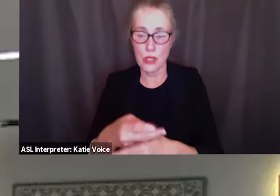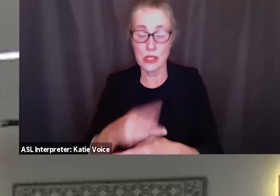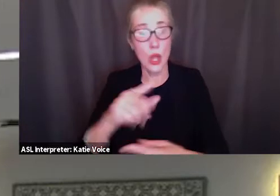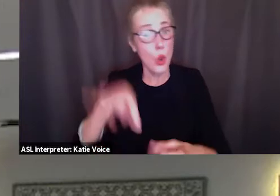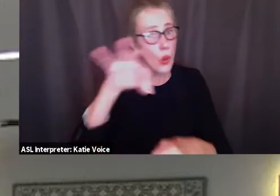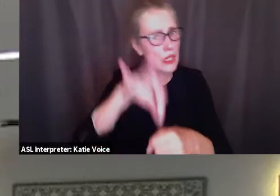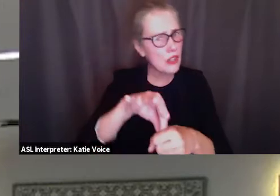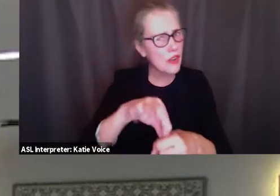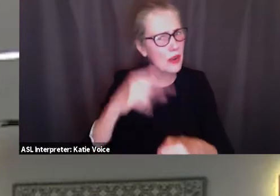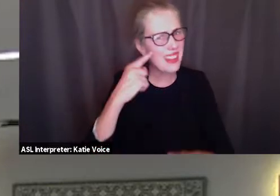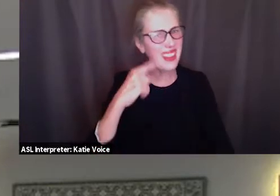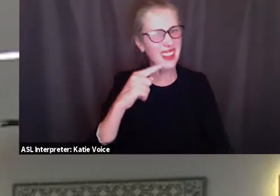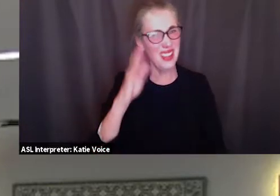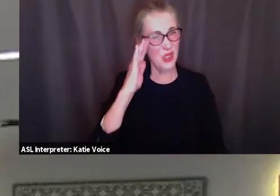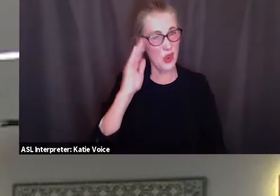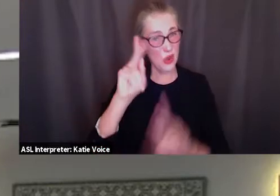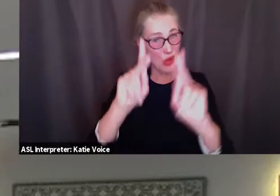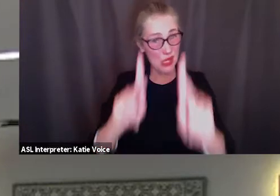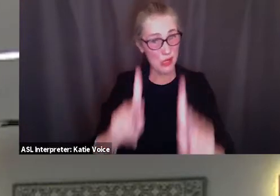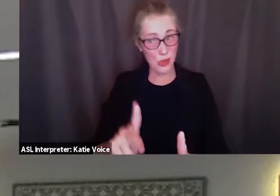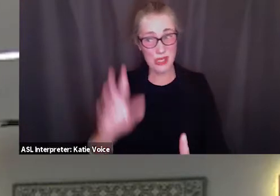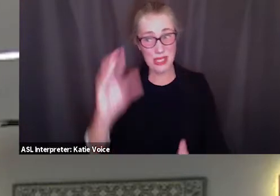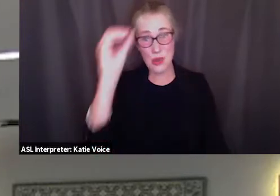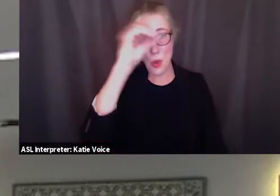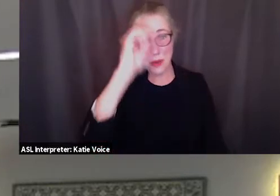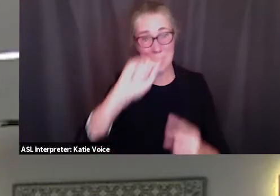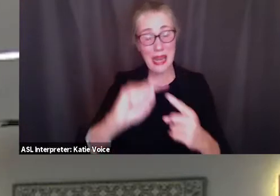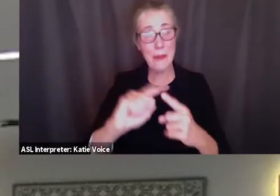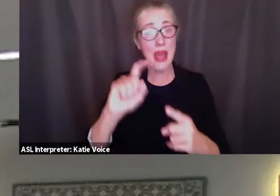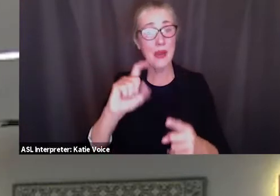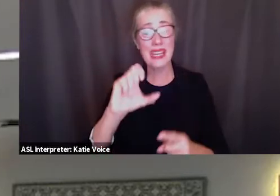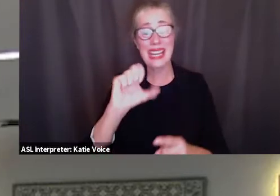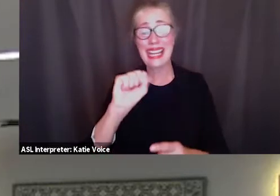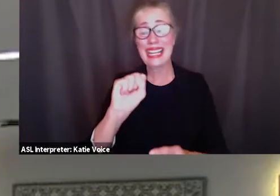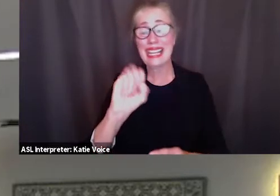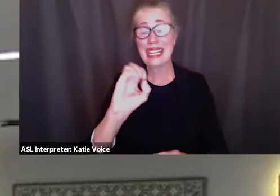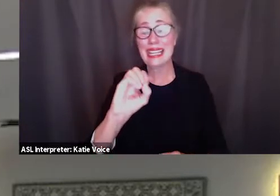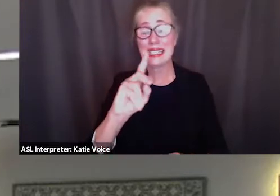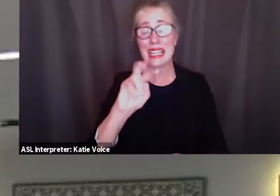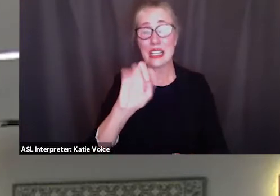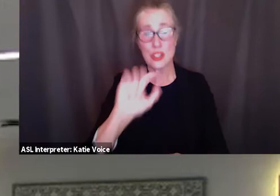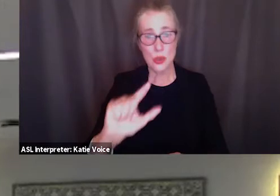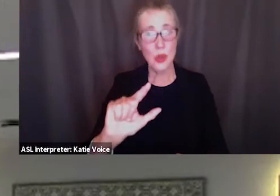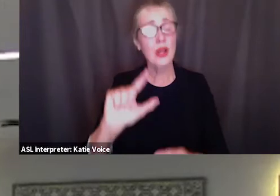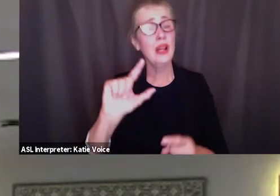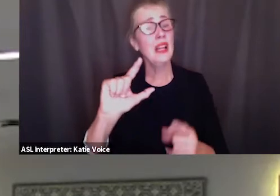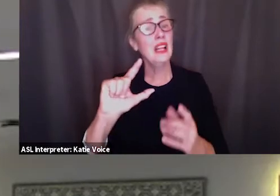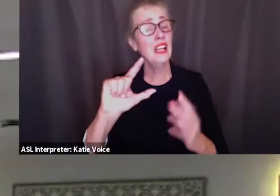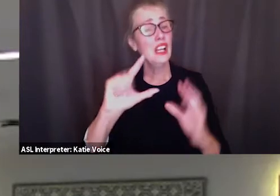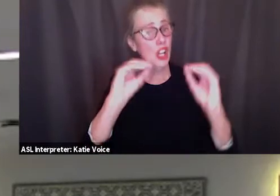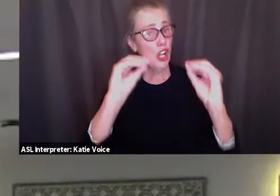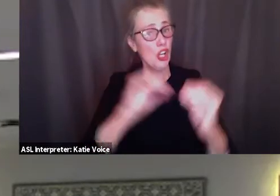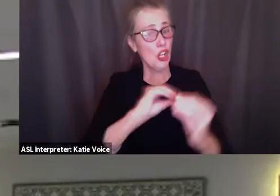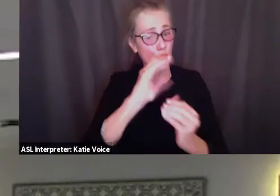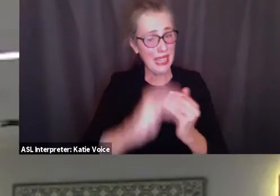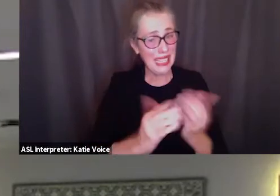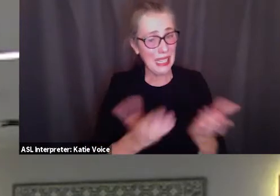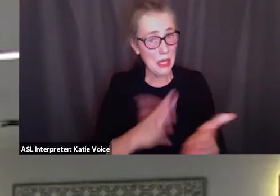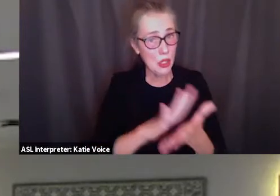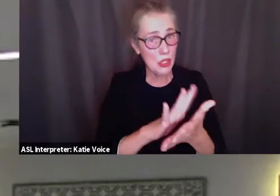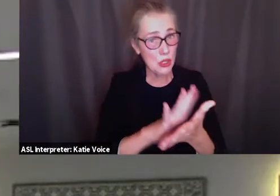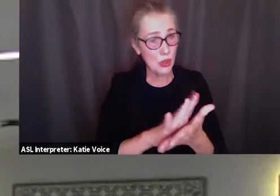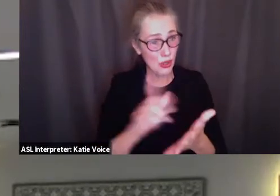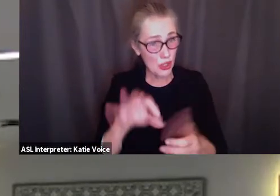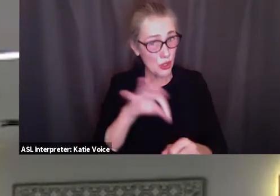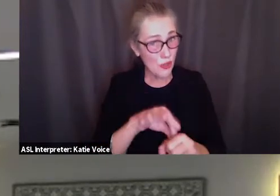person's opinion about the sexual curriculums in our schools? Should I vote for them? We need to be helping our students, not